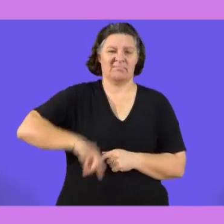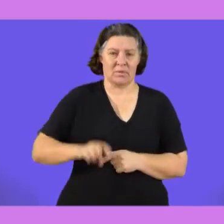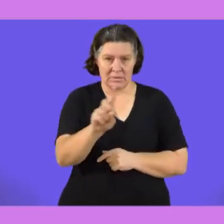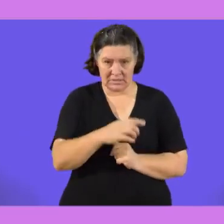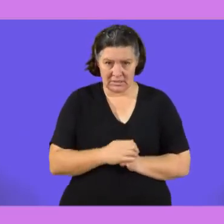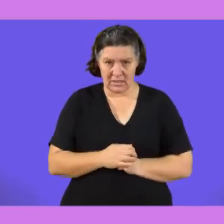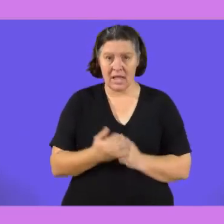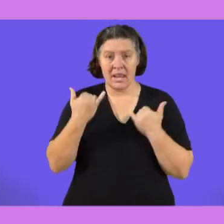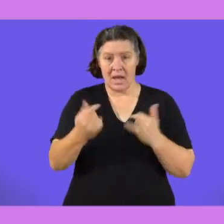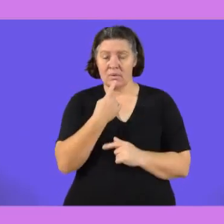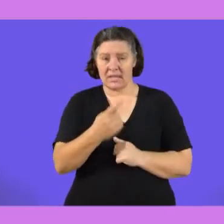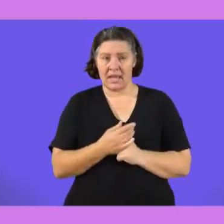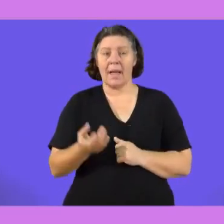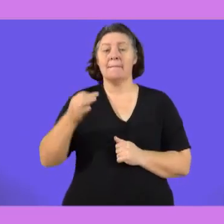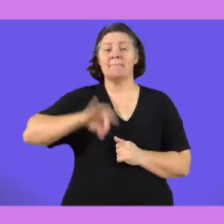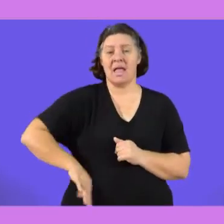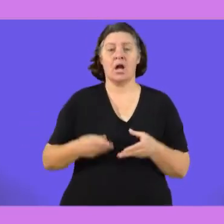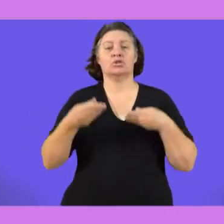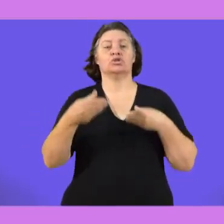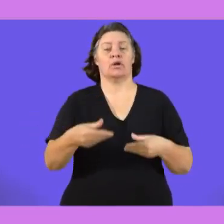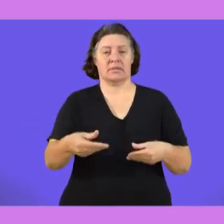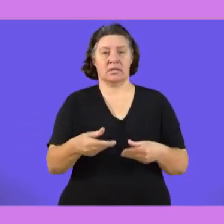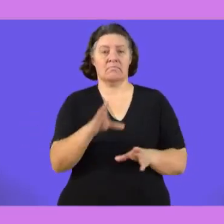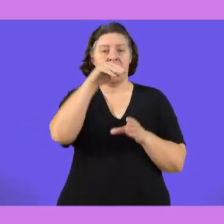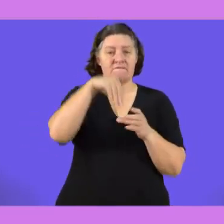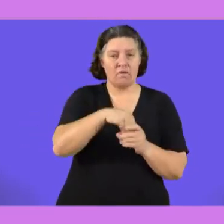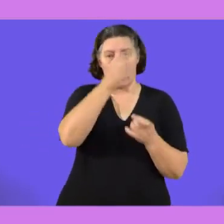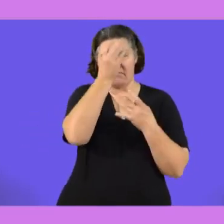see what is important. So here I'm saying a payslip is a